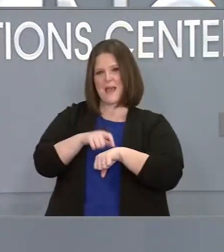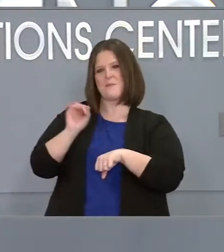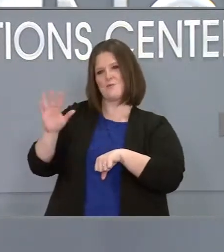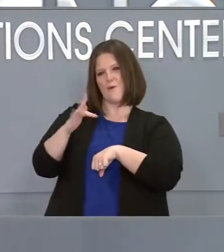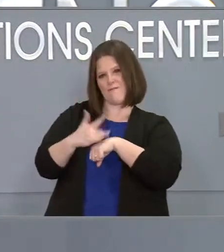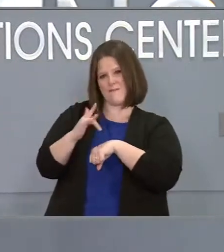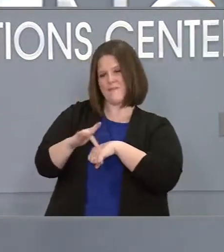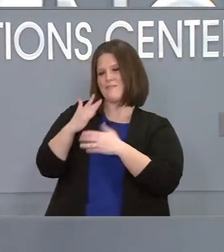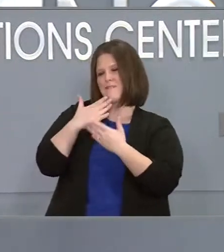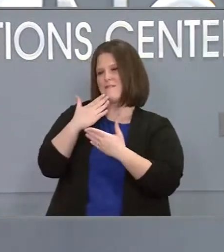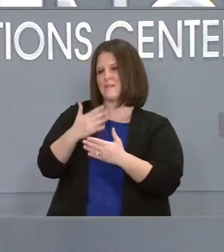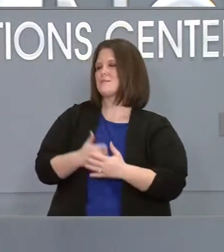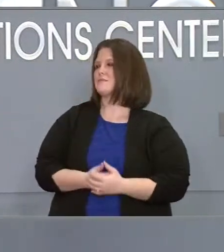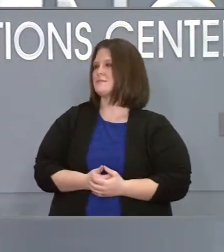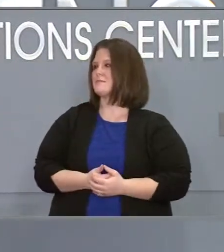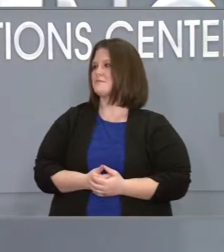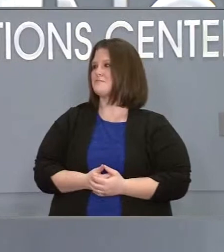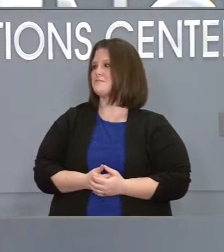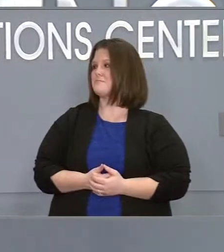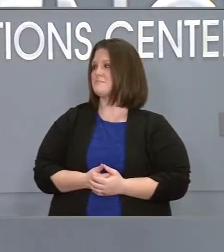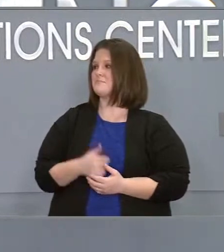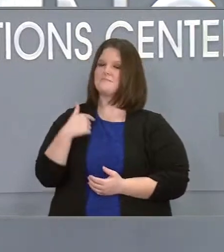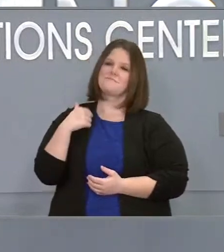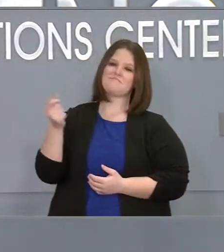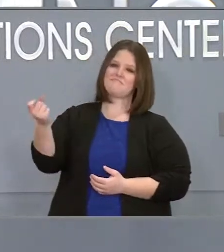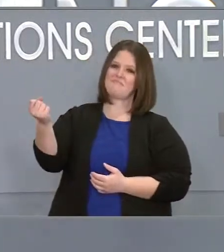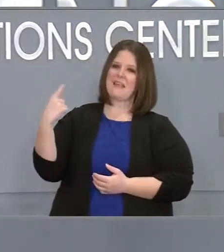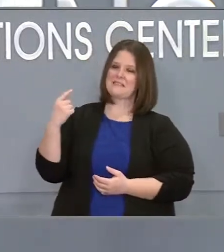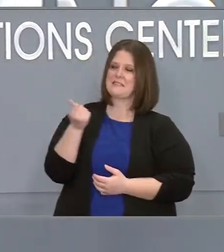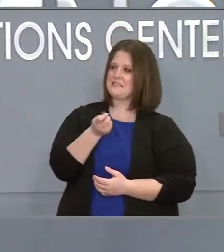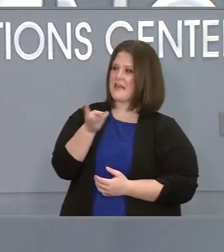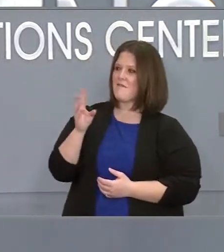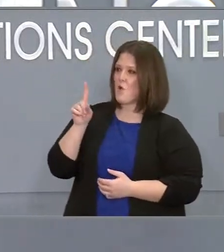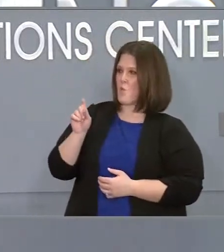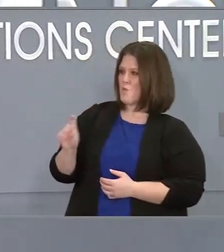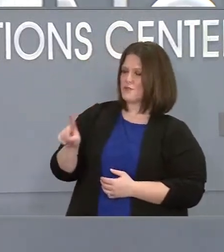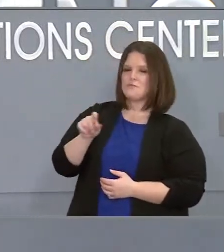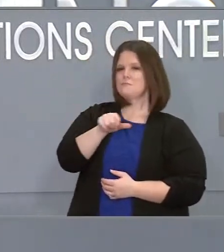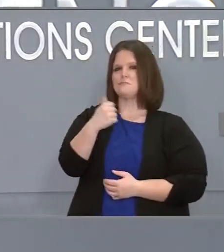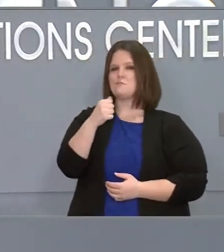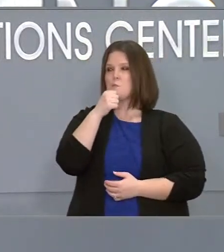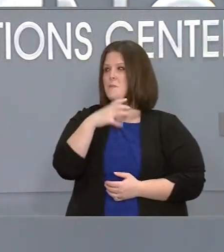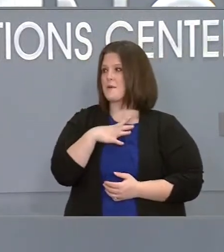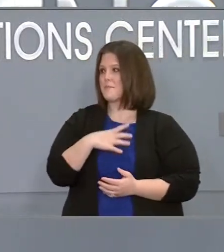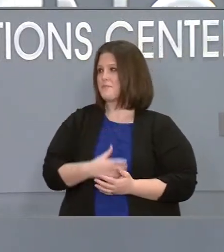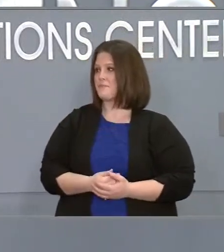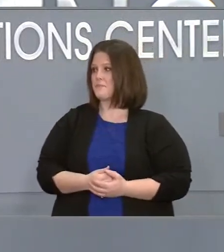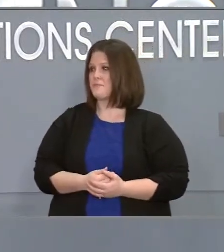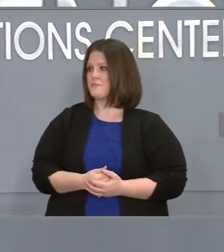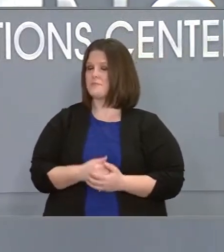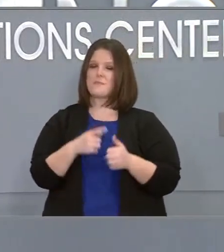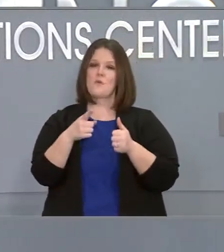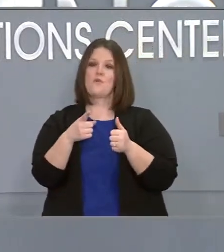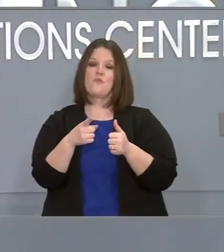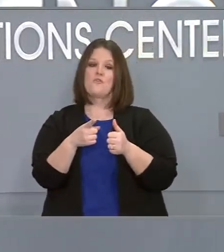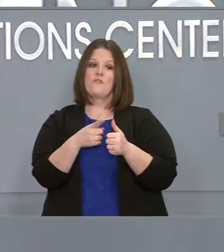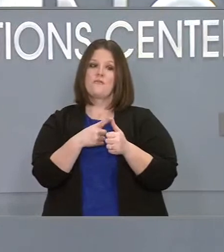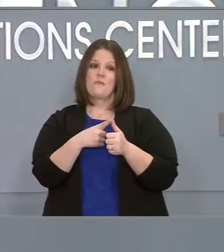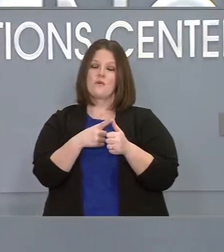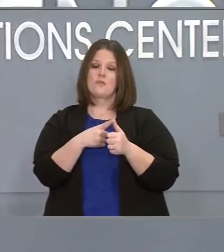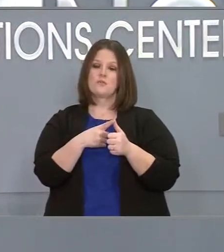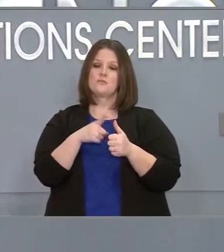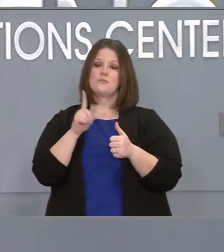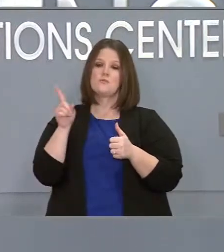well. Thanks. Several questions actually for Dr. Cohen, I think. First off, I wanted to ask, you've